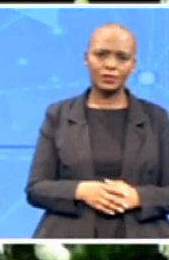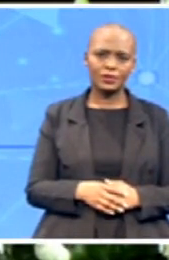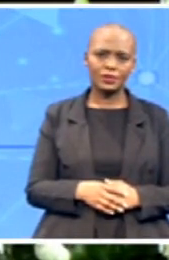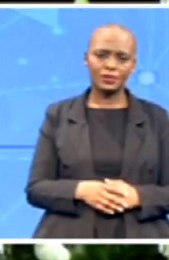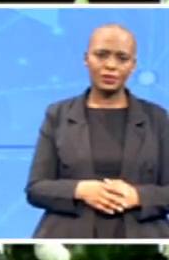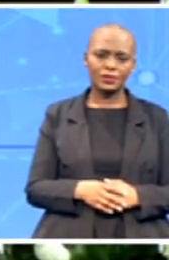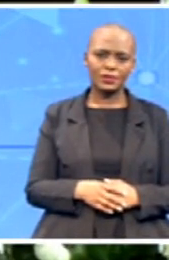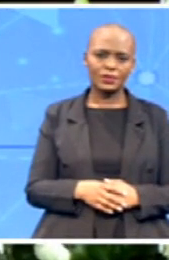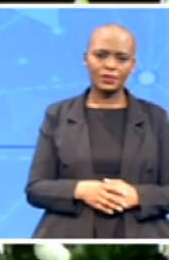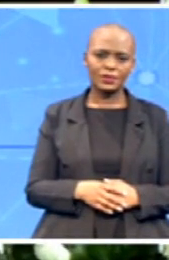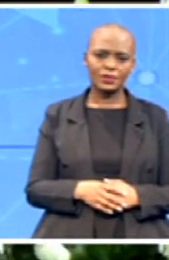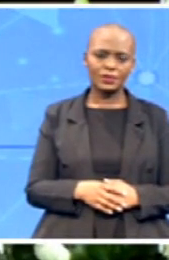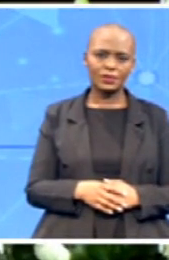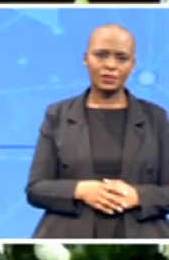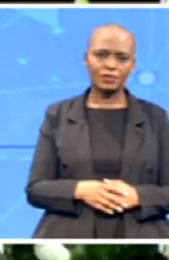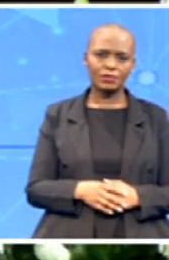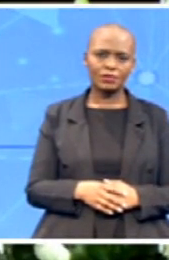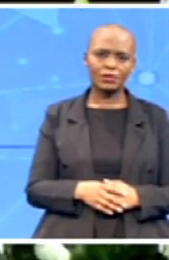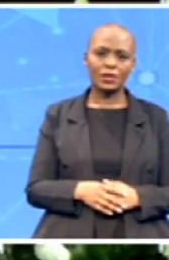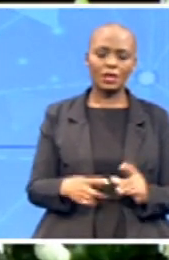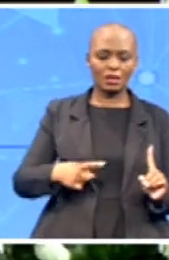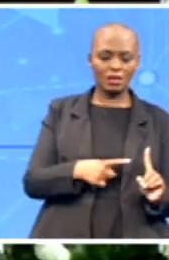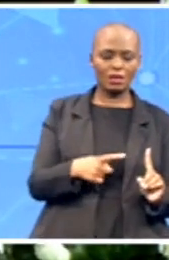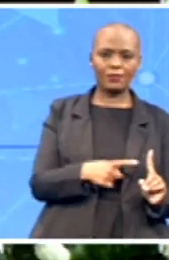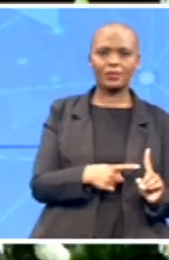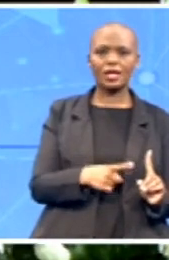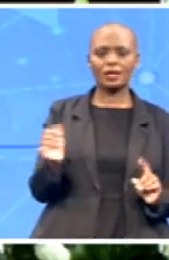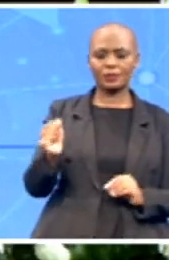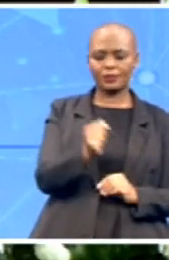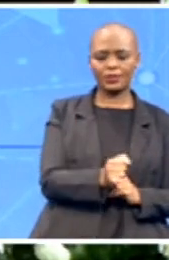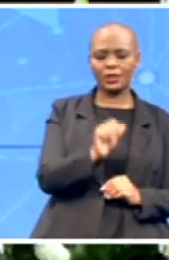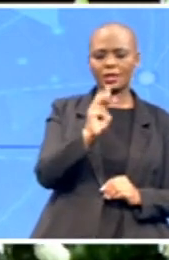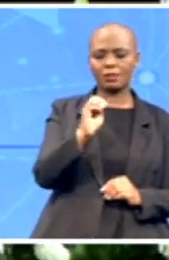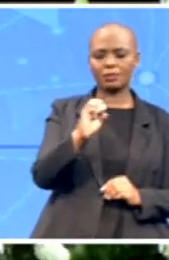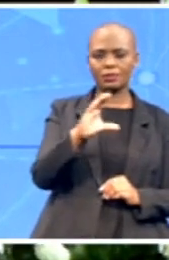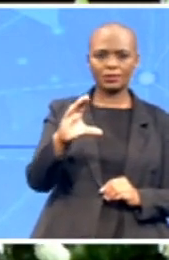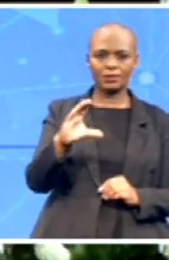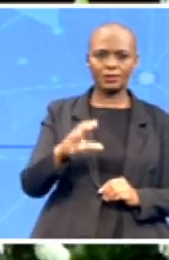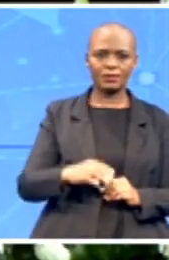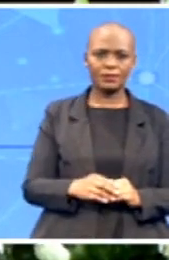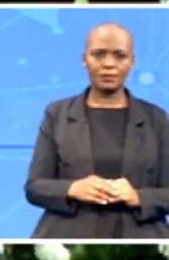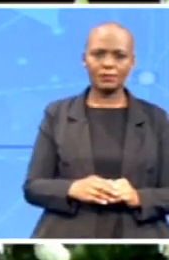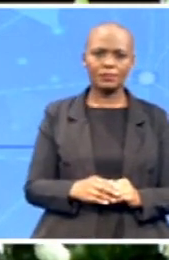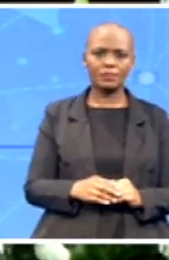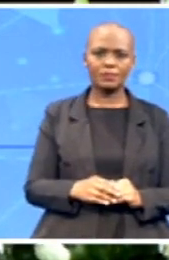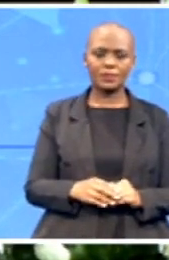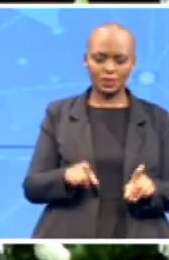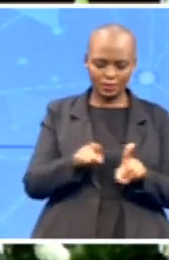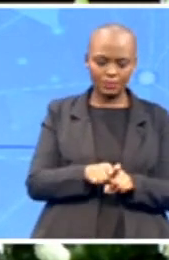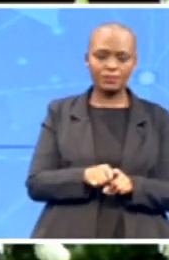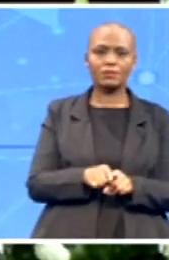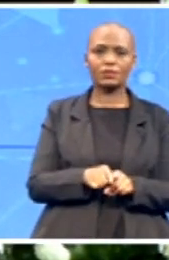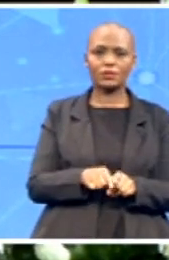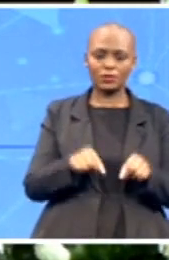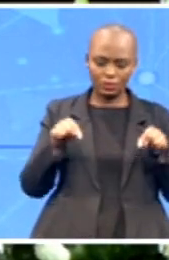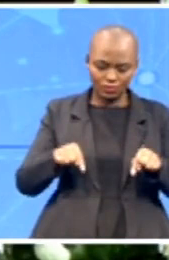Komphela was deployed as an MEC or police force. Even today, I was not